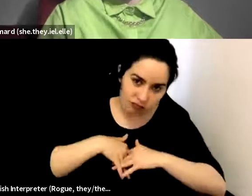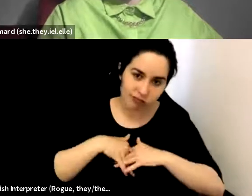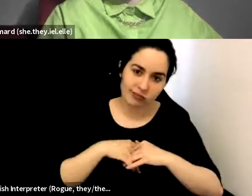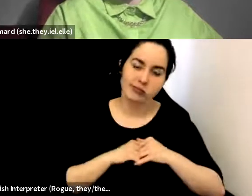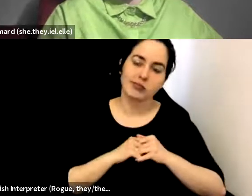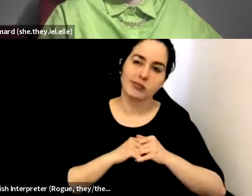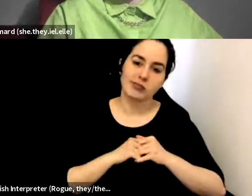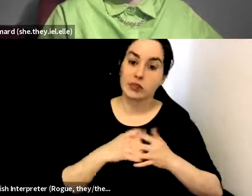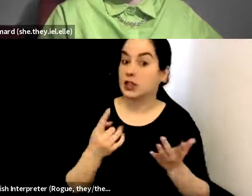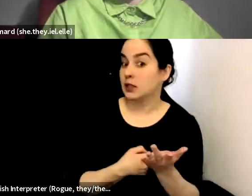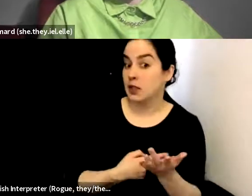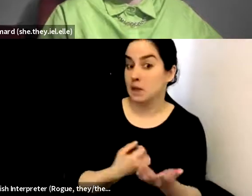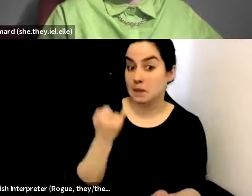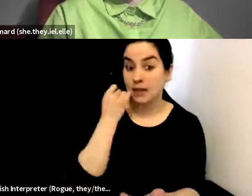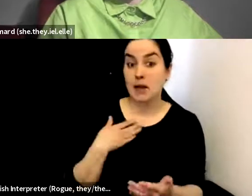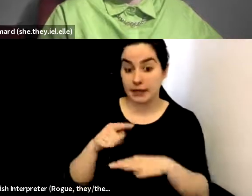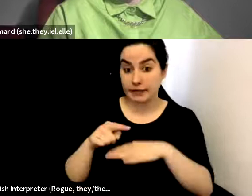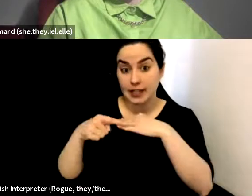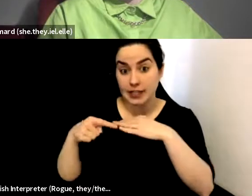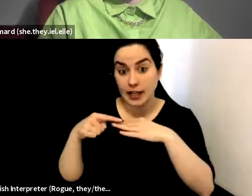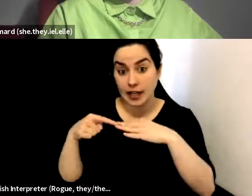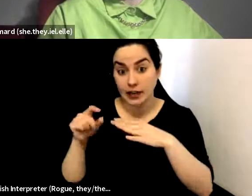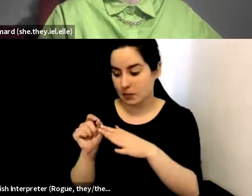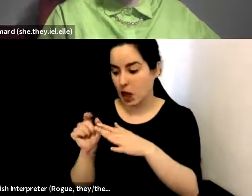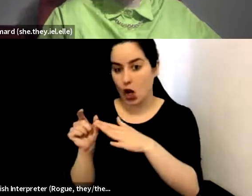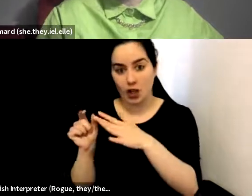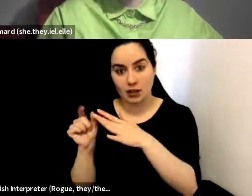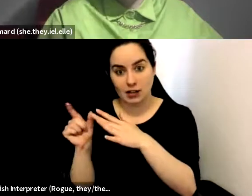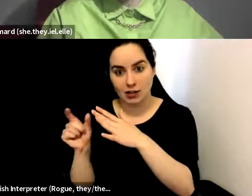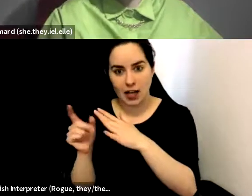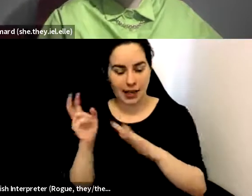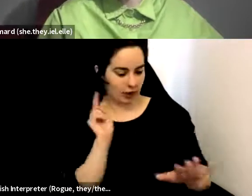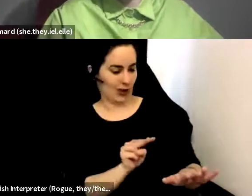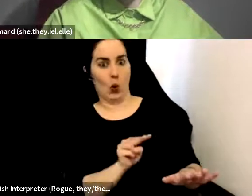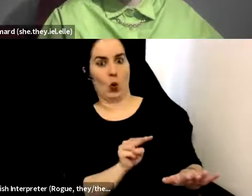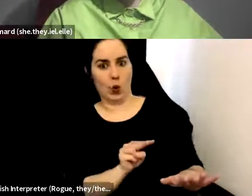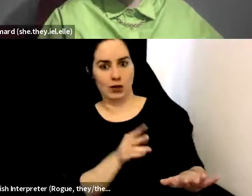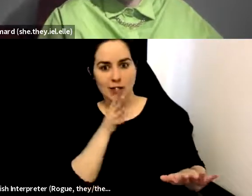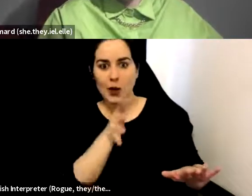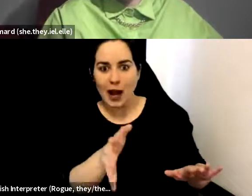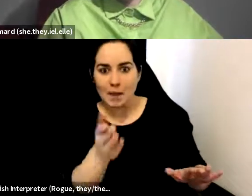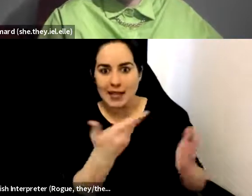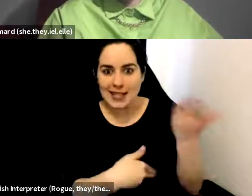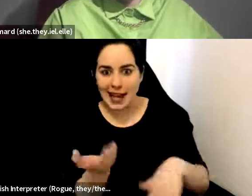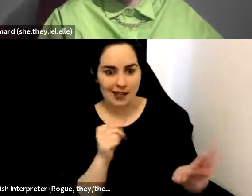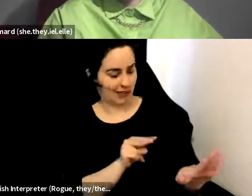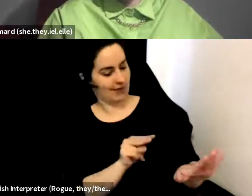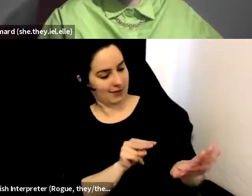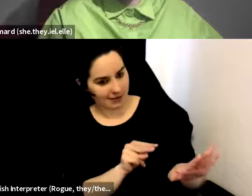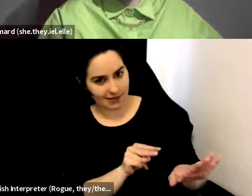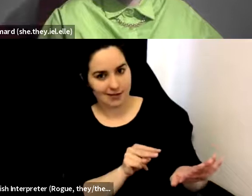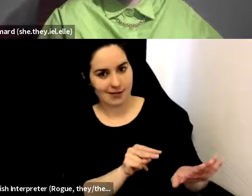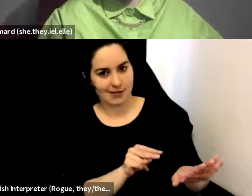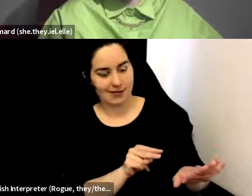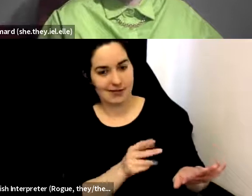when my nails are long, I look at my hands and I'm like, oh, those are my grandma's hands, and it's something as simple as that